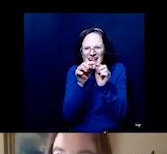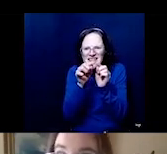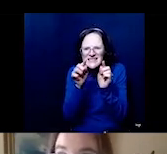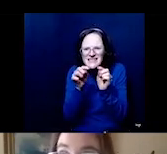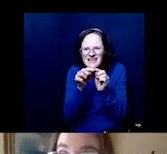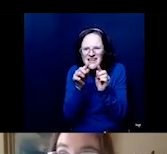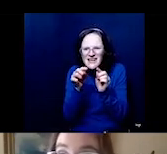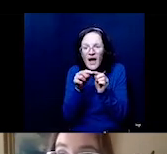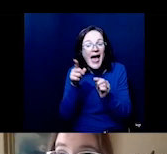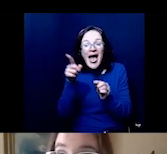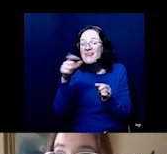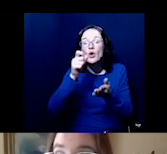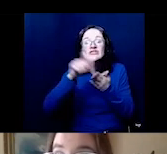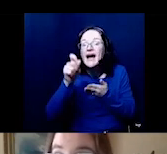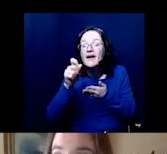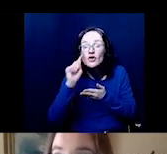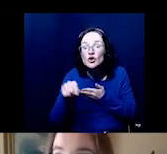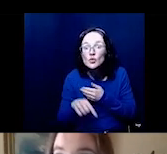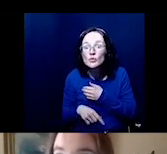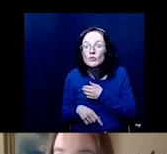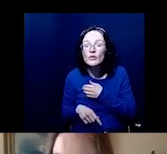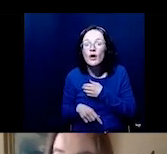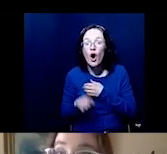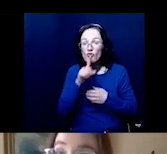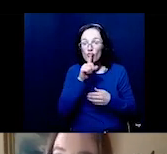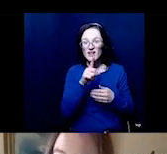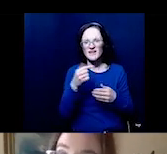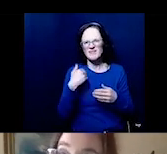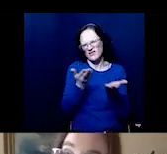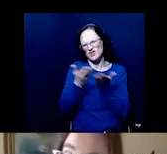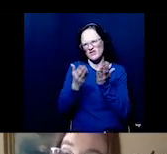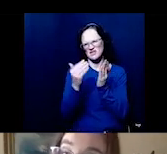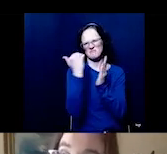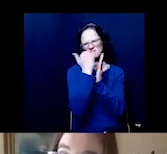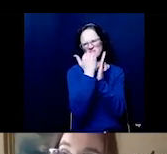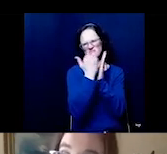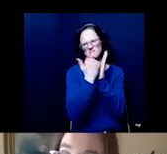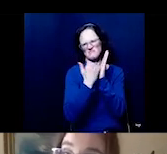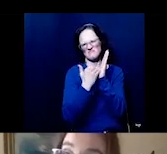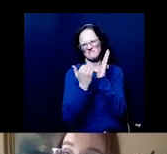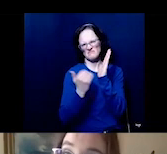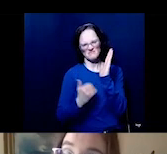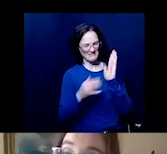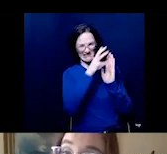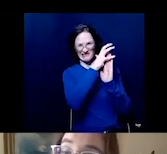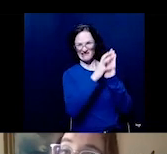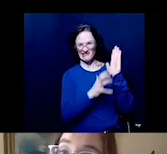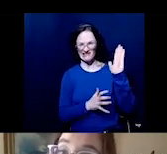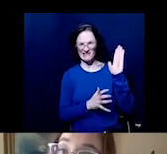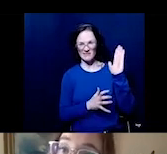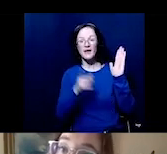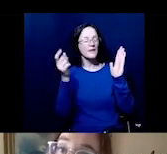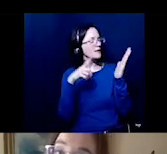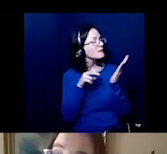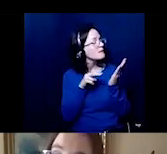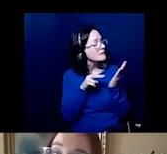more services to accommodate yourself more, but they didn't check it because